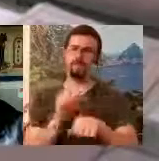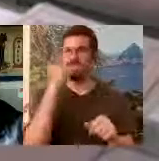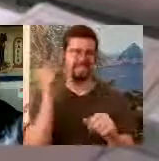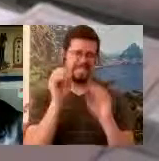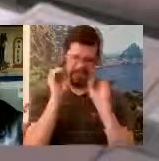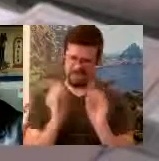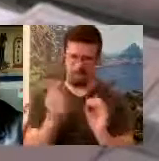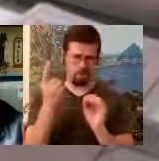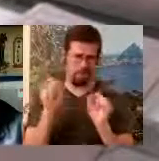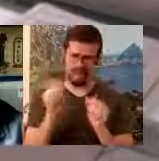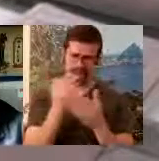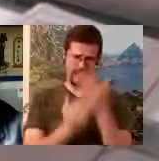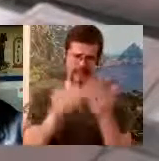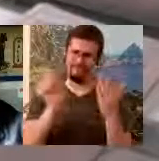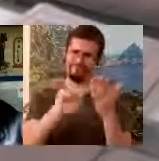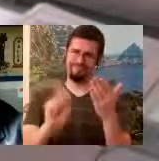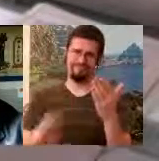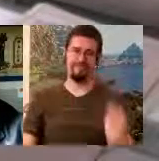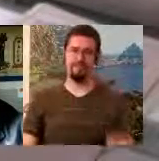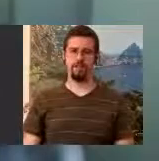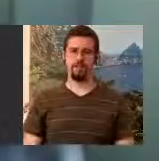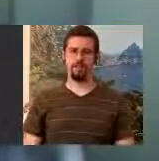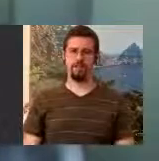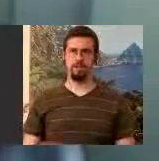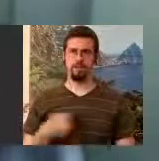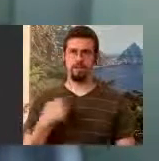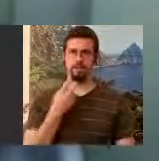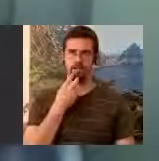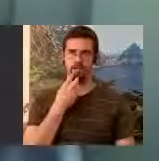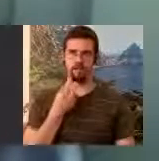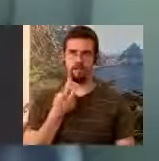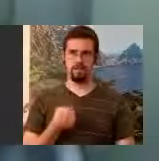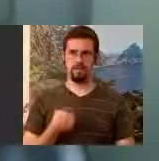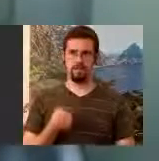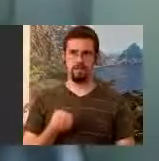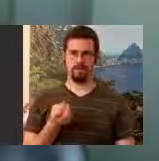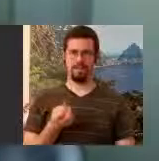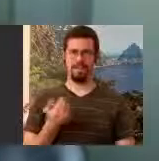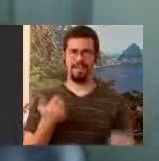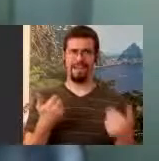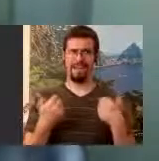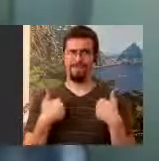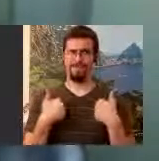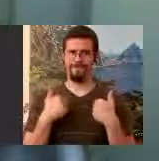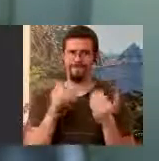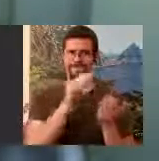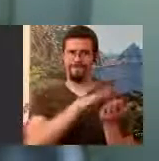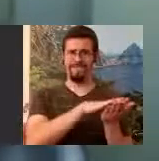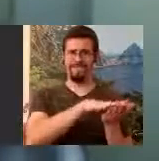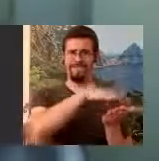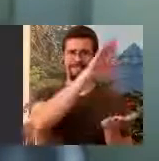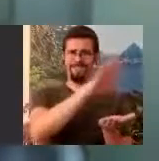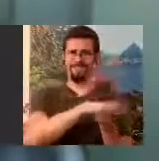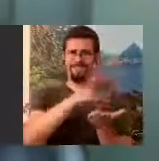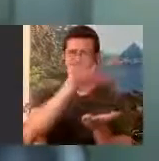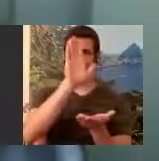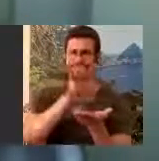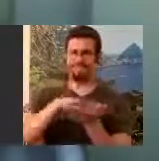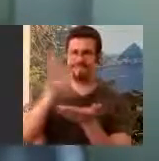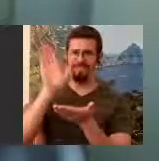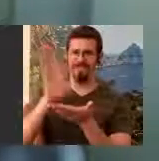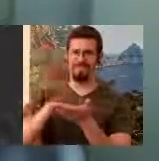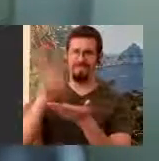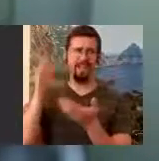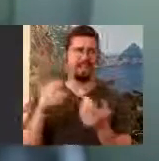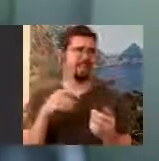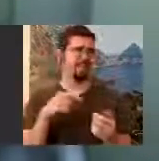do that. And I just didn't know what to say. You know, I have hundreds of documents. Just here in my office, I'd had somebody just